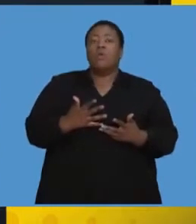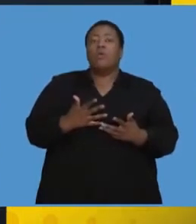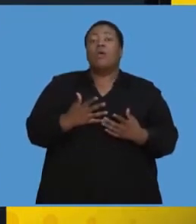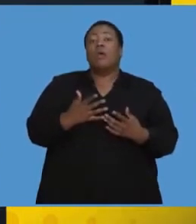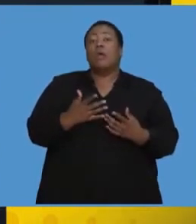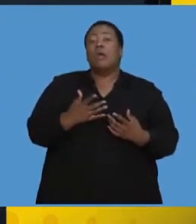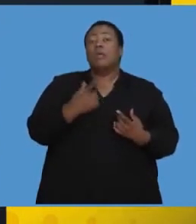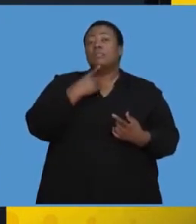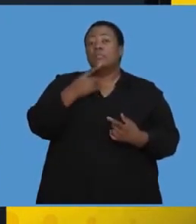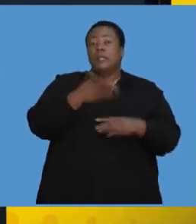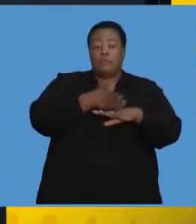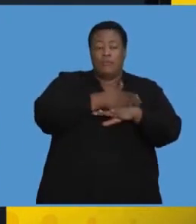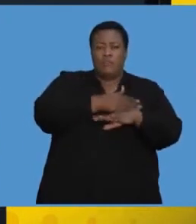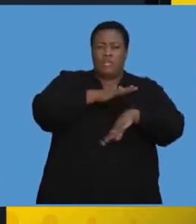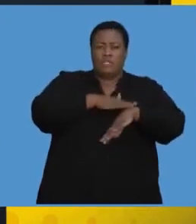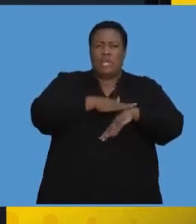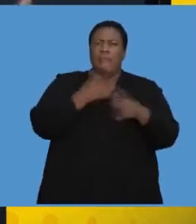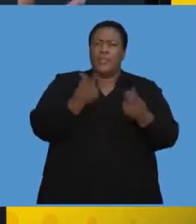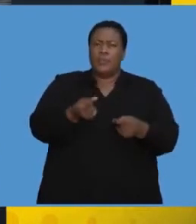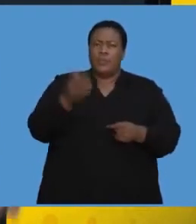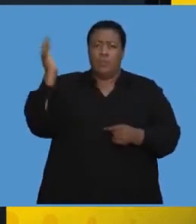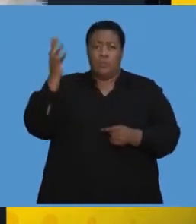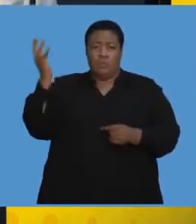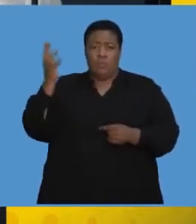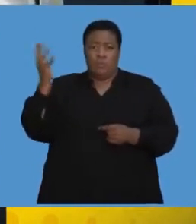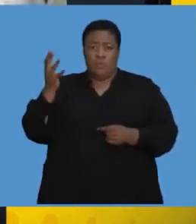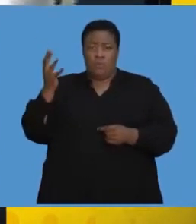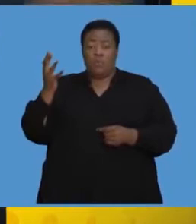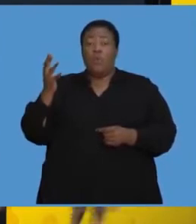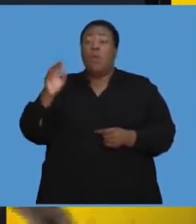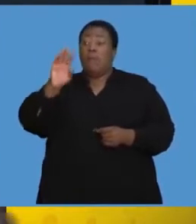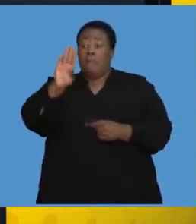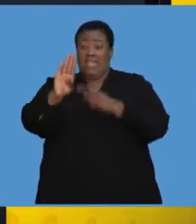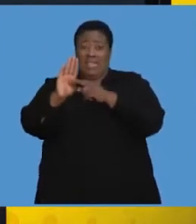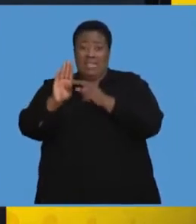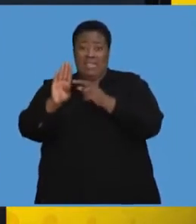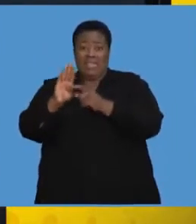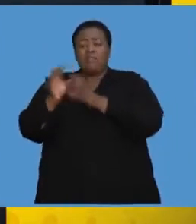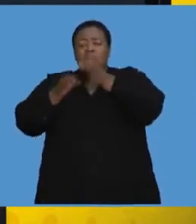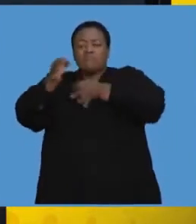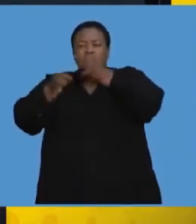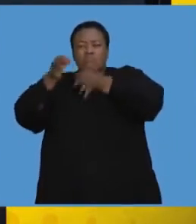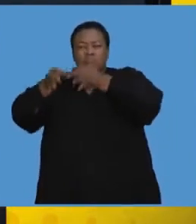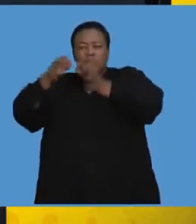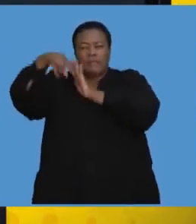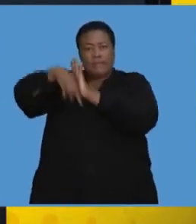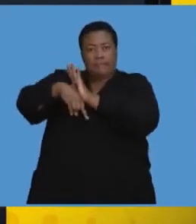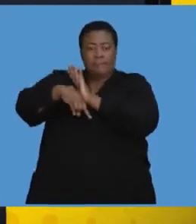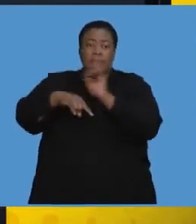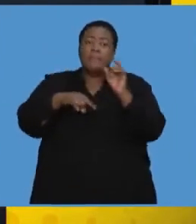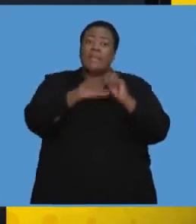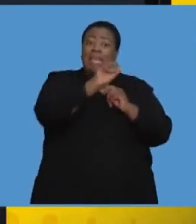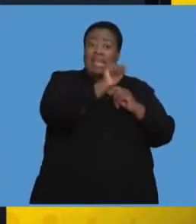on exam prep that column B is where you find the description, and then column A, that's where you find the